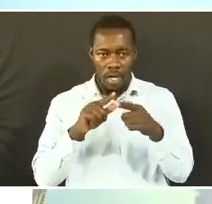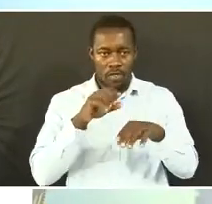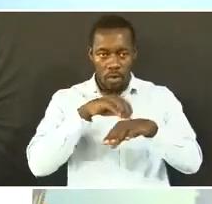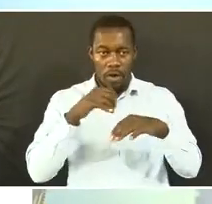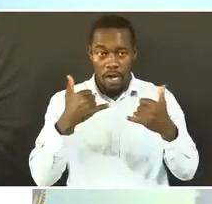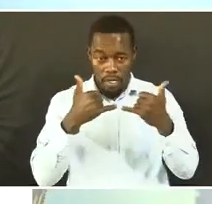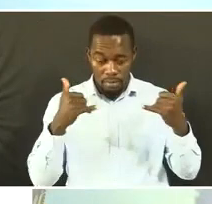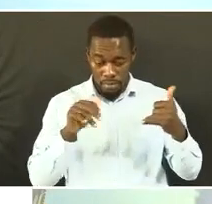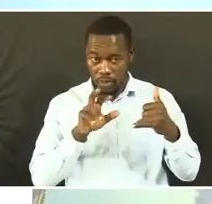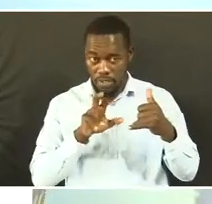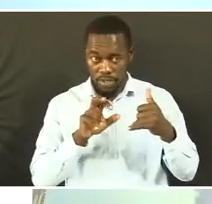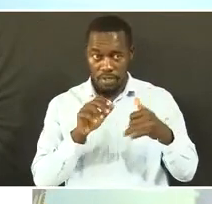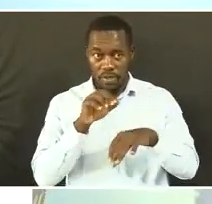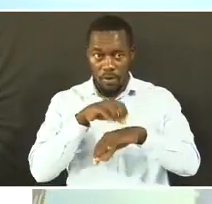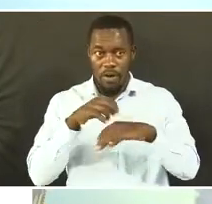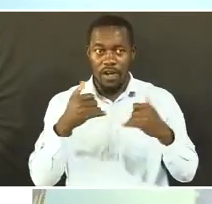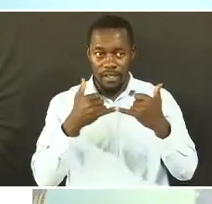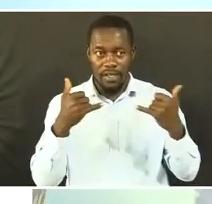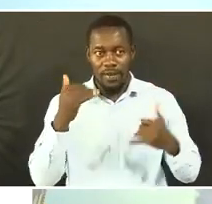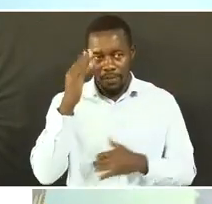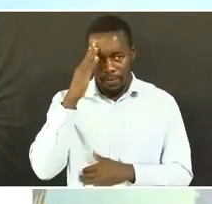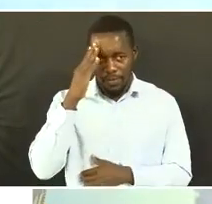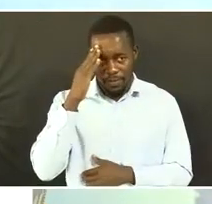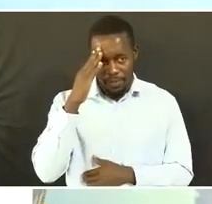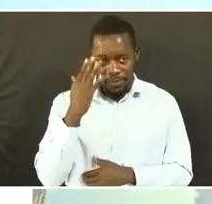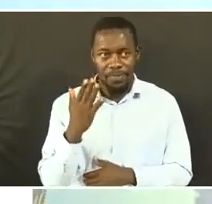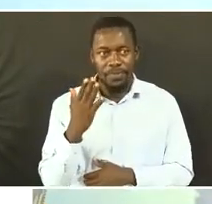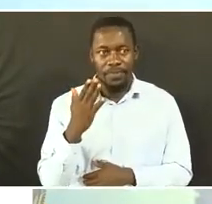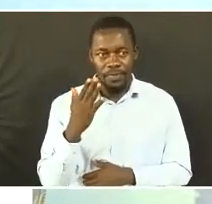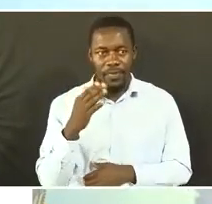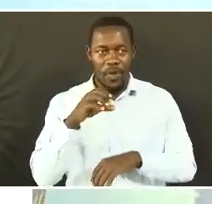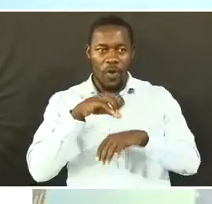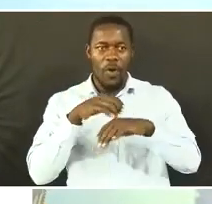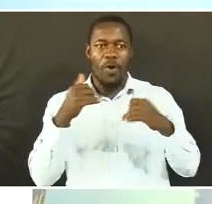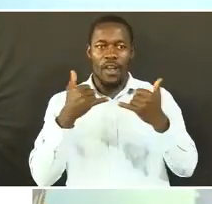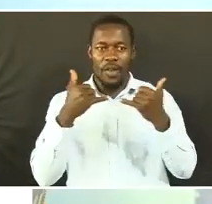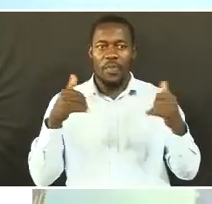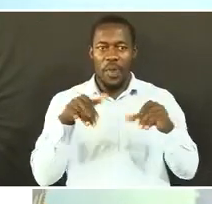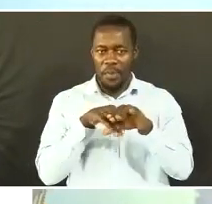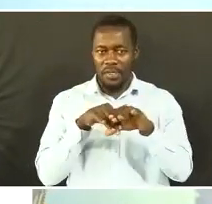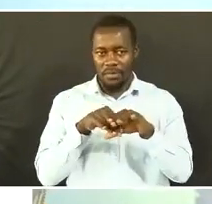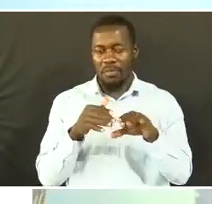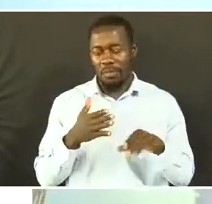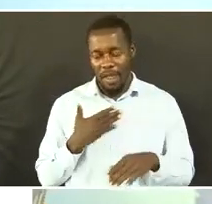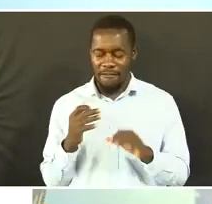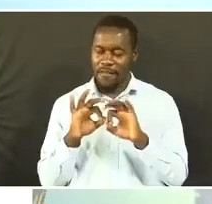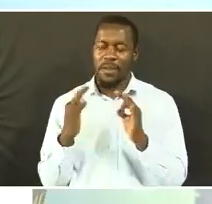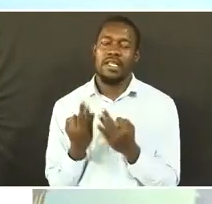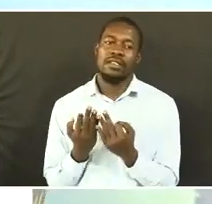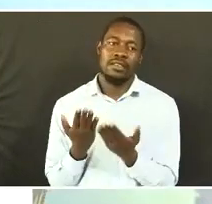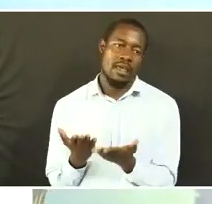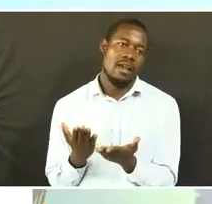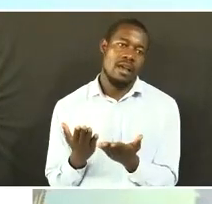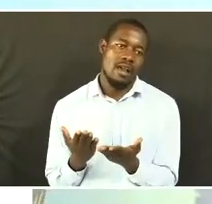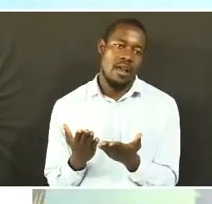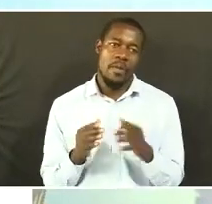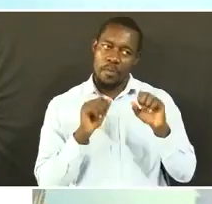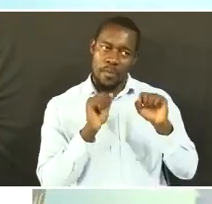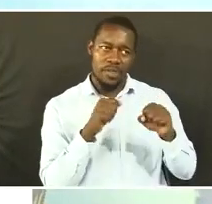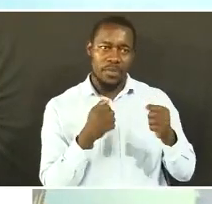and for that reason, I'm sure the online congregation may just well receive special